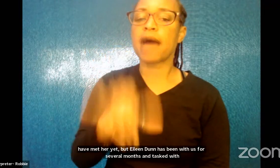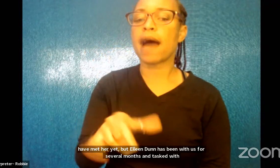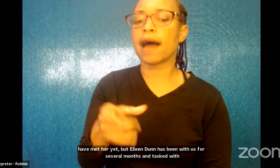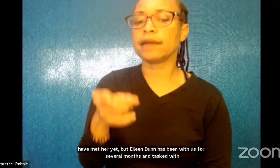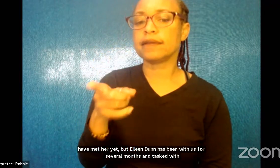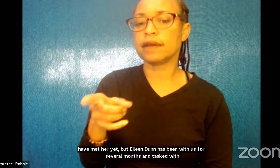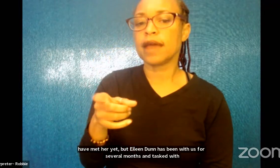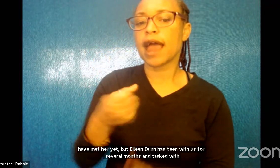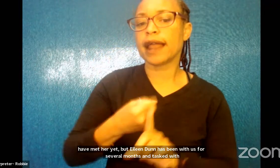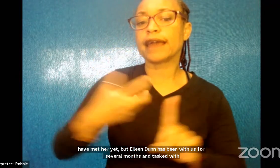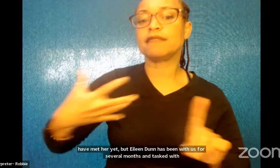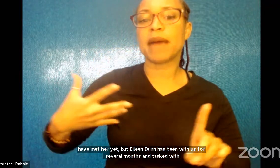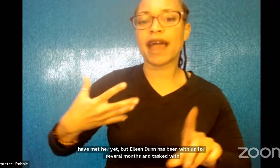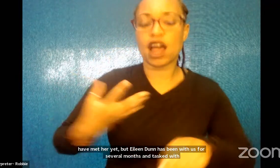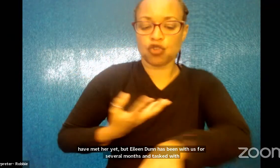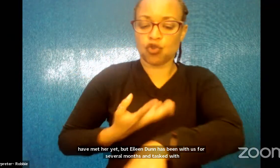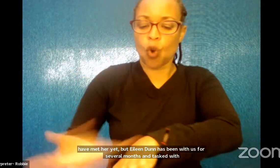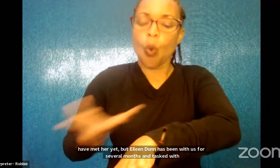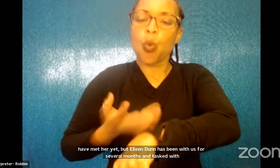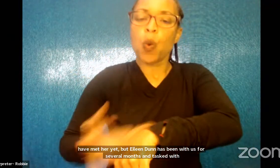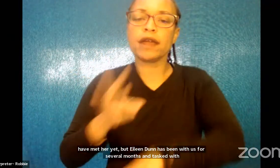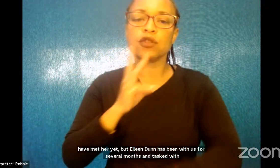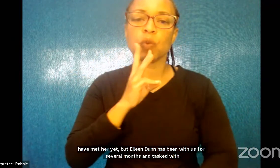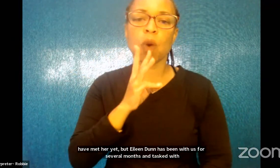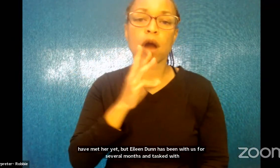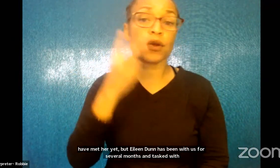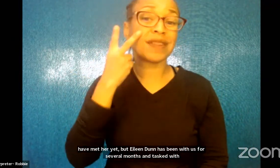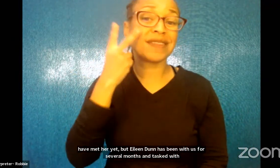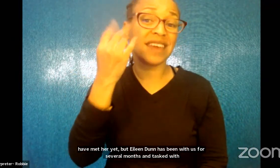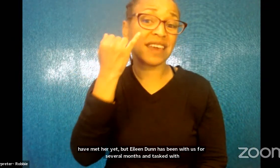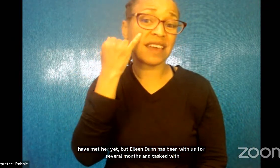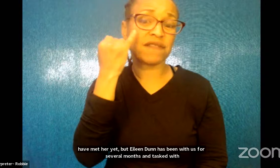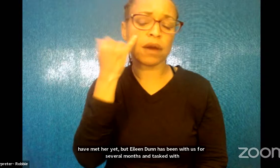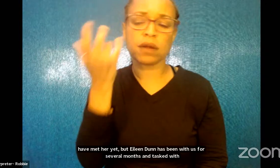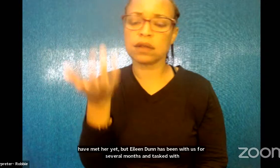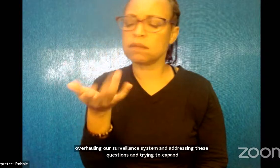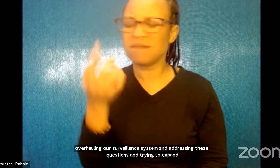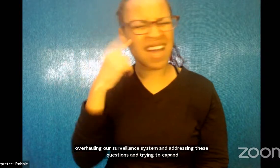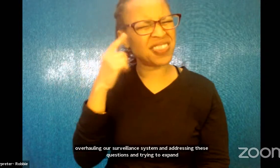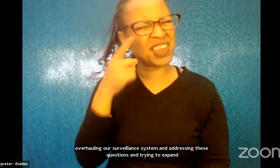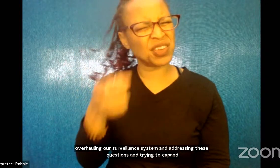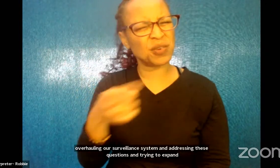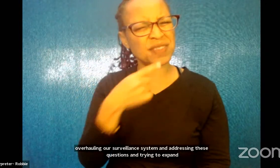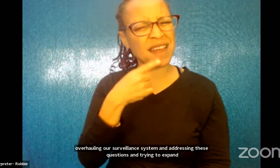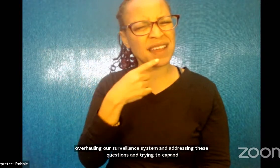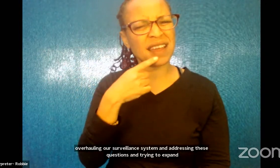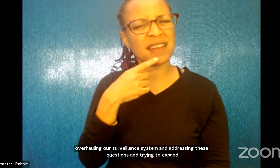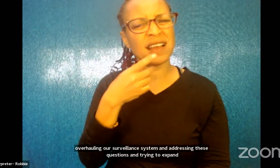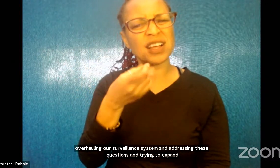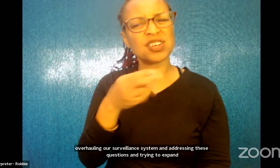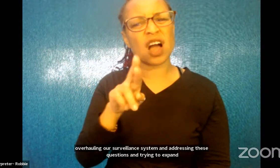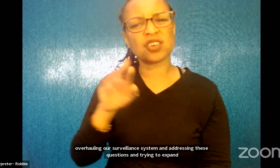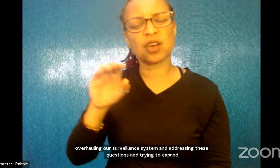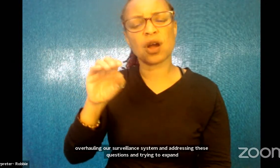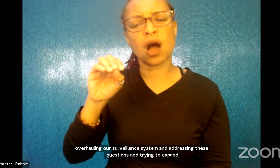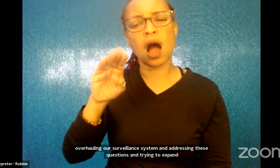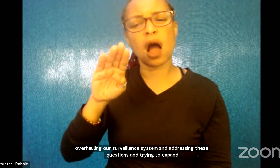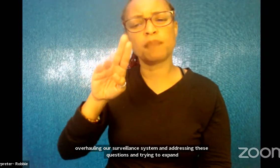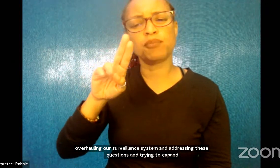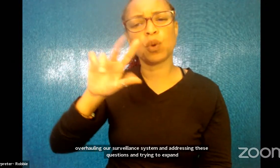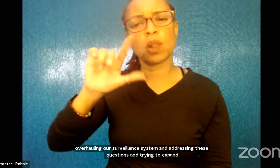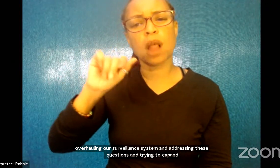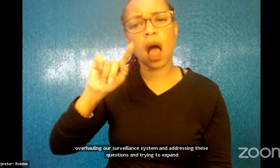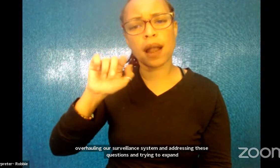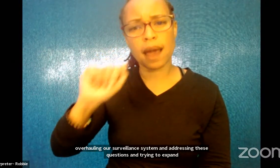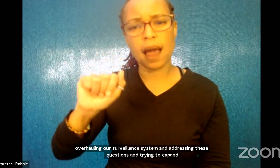expand wastewater, seeing if there's any useful, I think you brought this up, Dr. Abalada, seeing if there's any useful data that we can